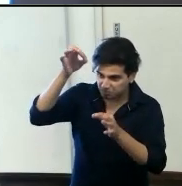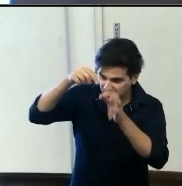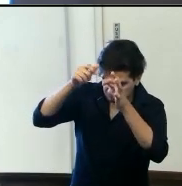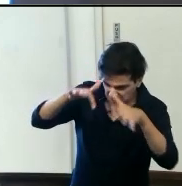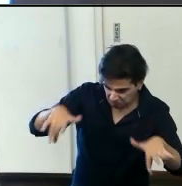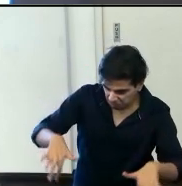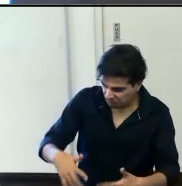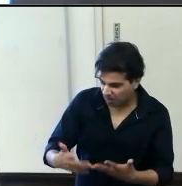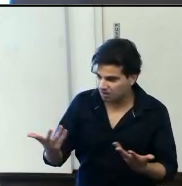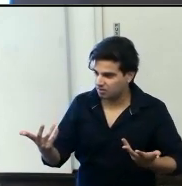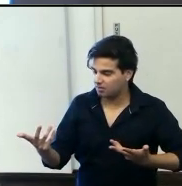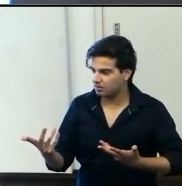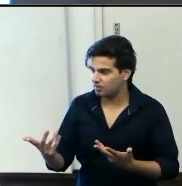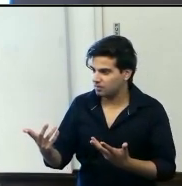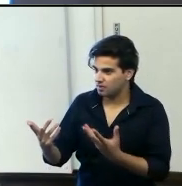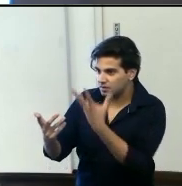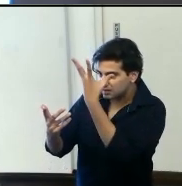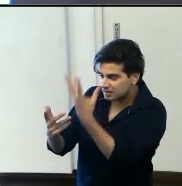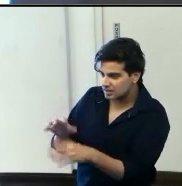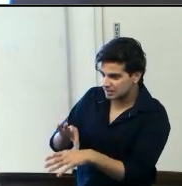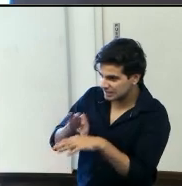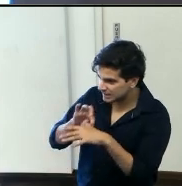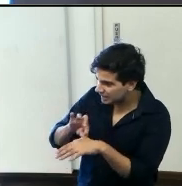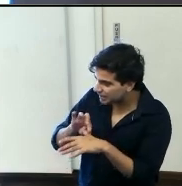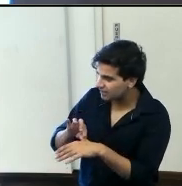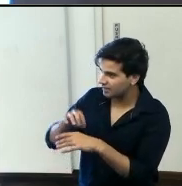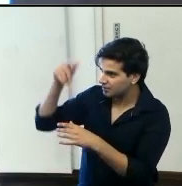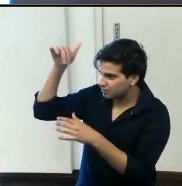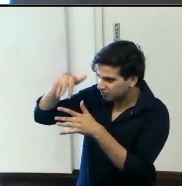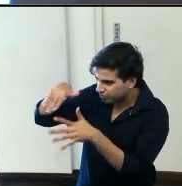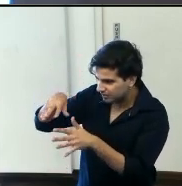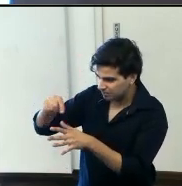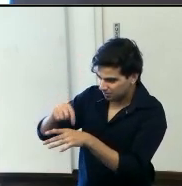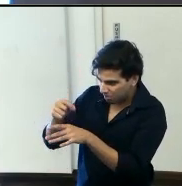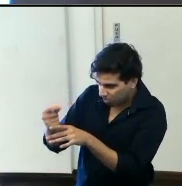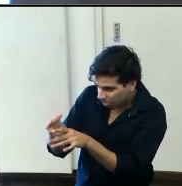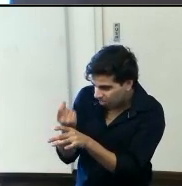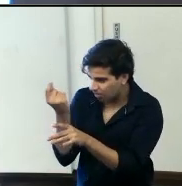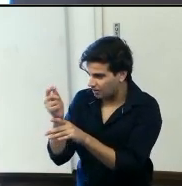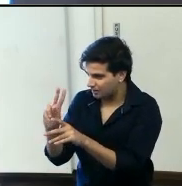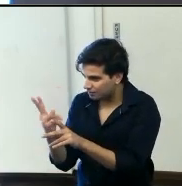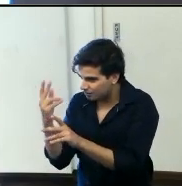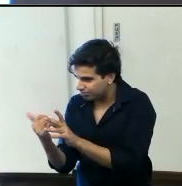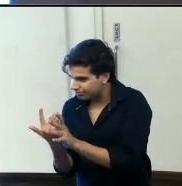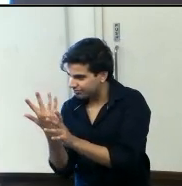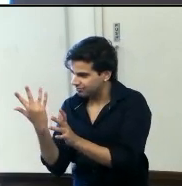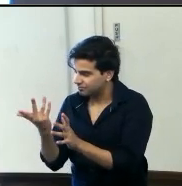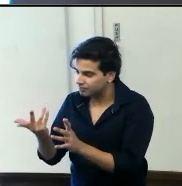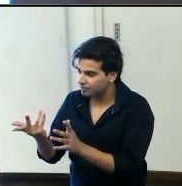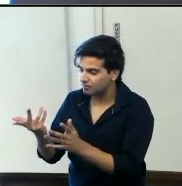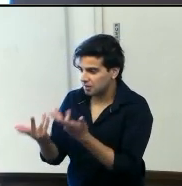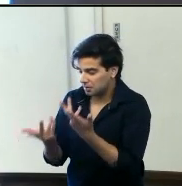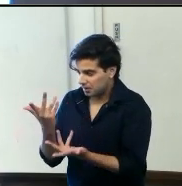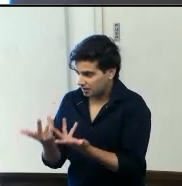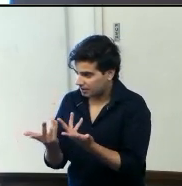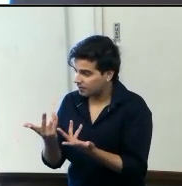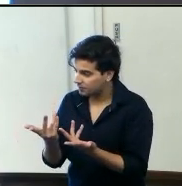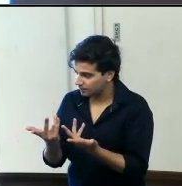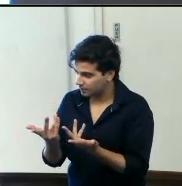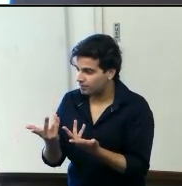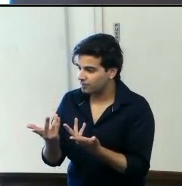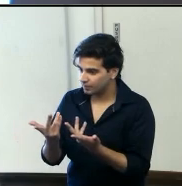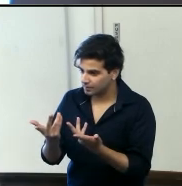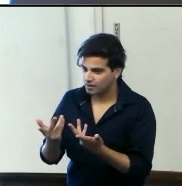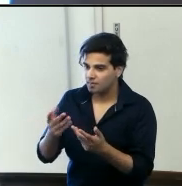kind of the skin that is peeled out, and it could be the part